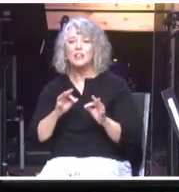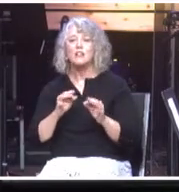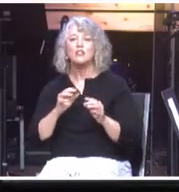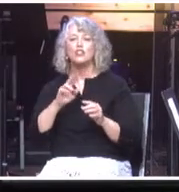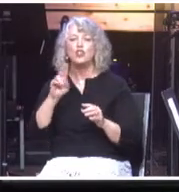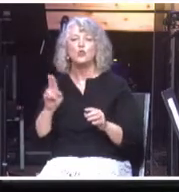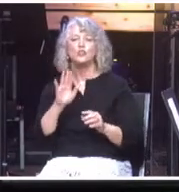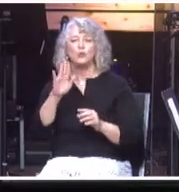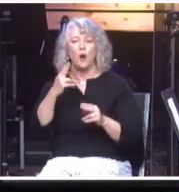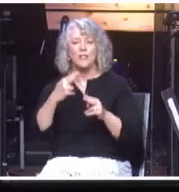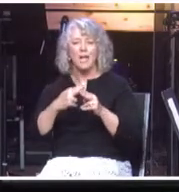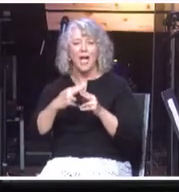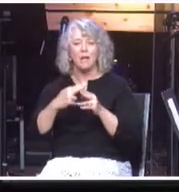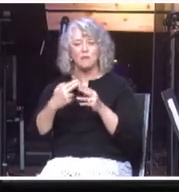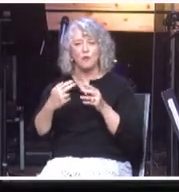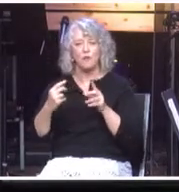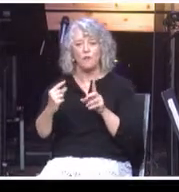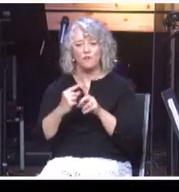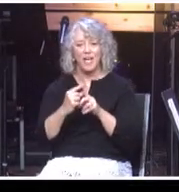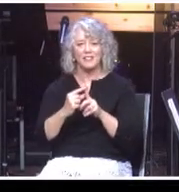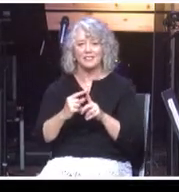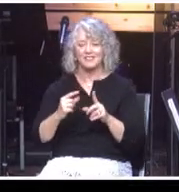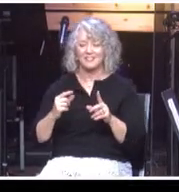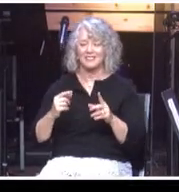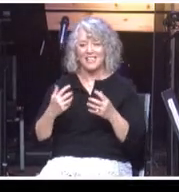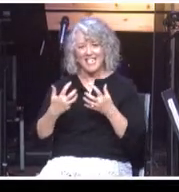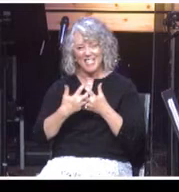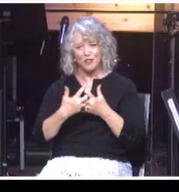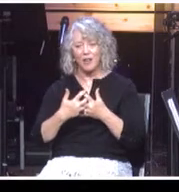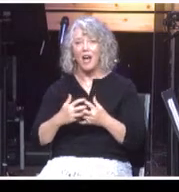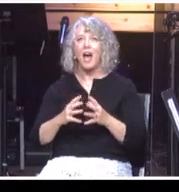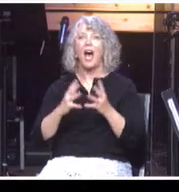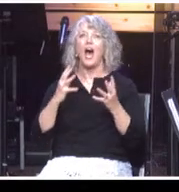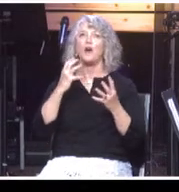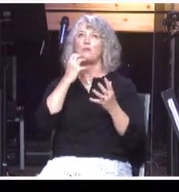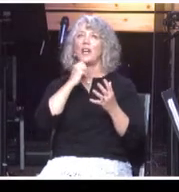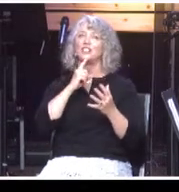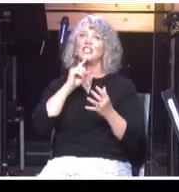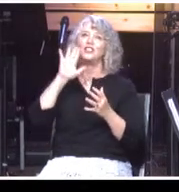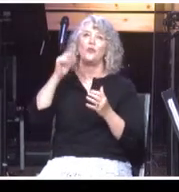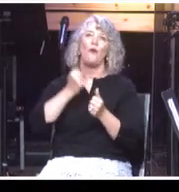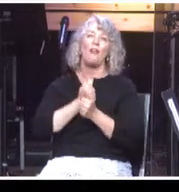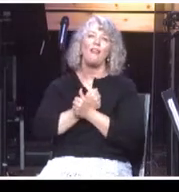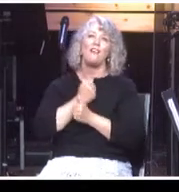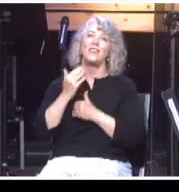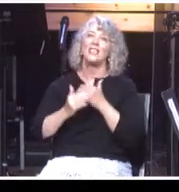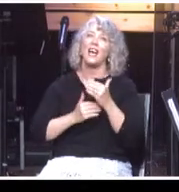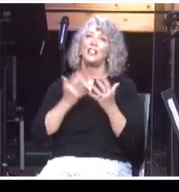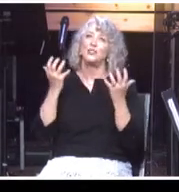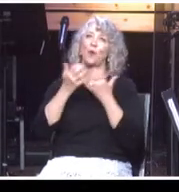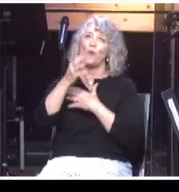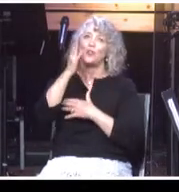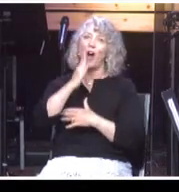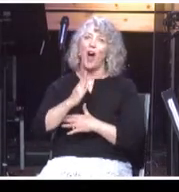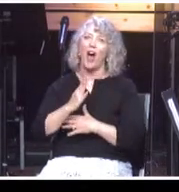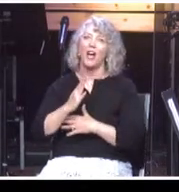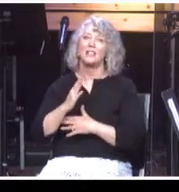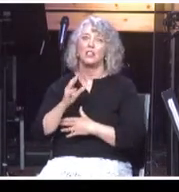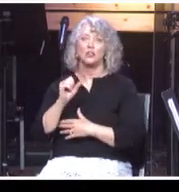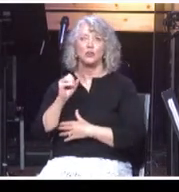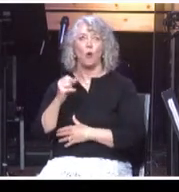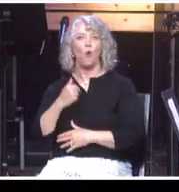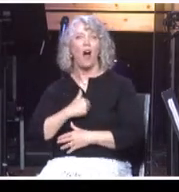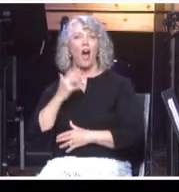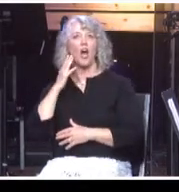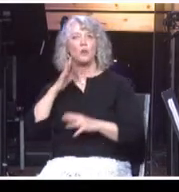7. How precious is your loving kindness, O God. Therefore, I will take refuge.